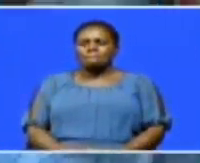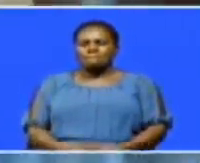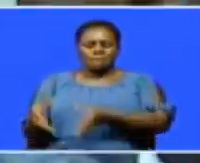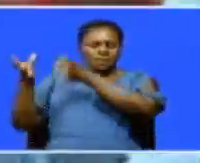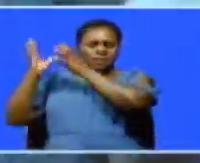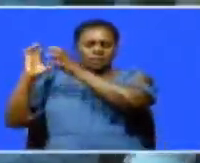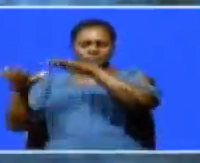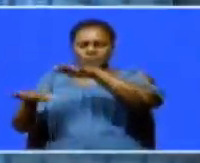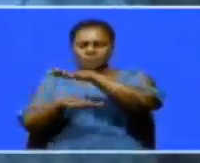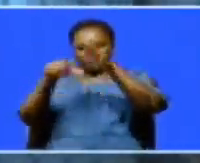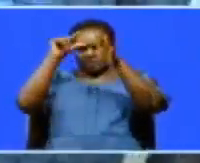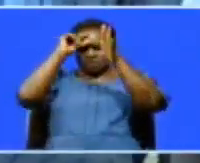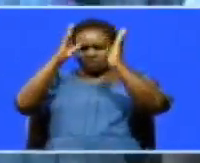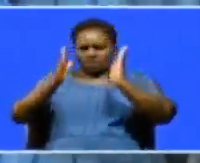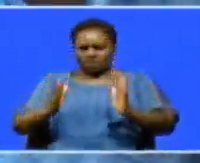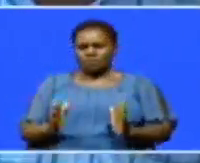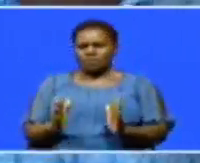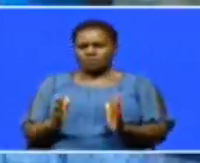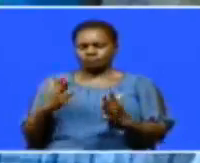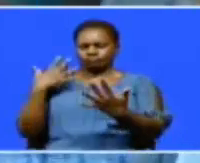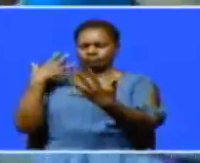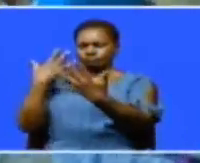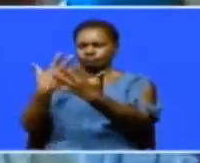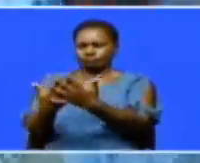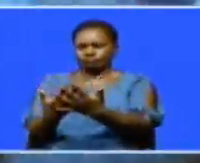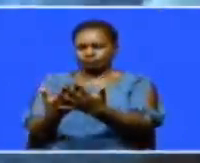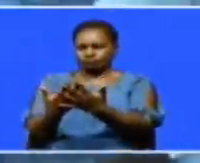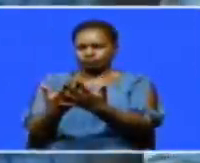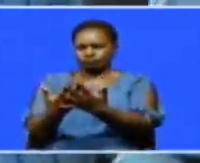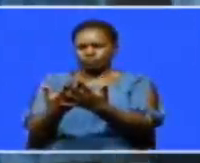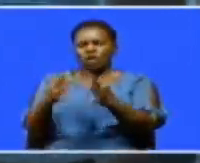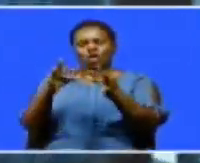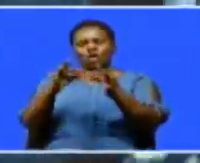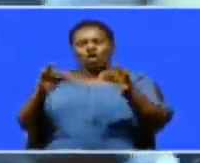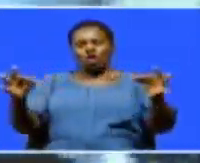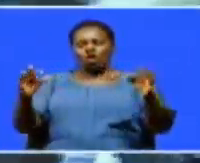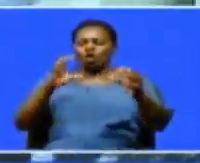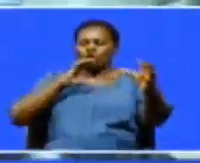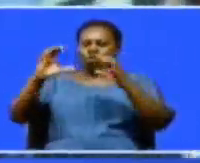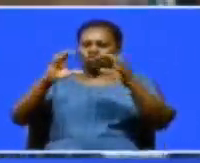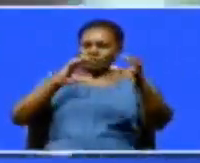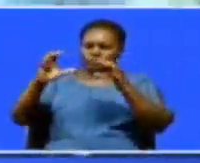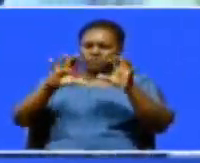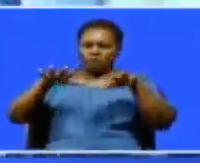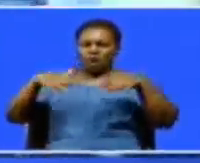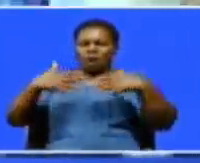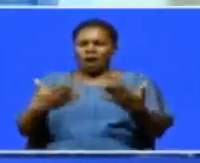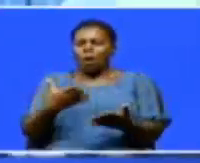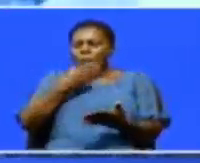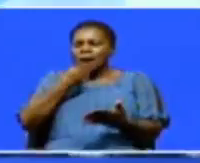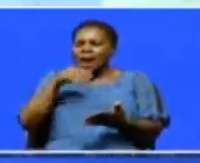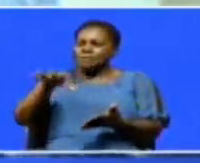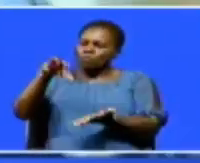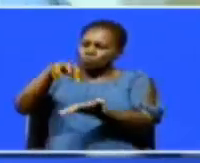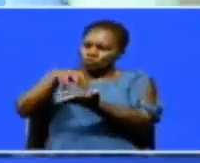Kilifi Deputy Governor Gideon Saburi's arrest is a culmination of a long-standing conversation on how a man of his caliber